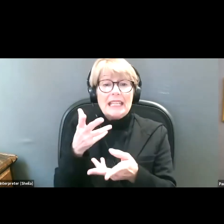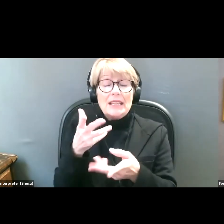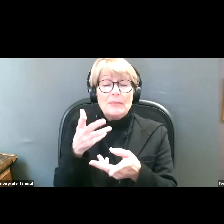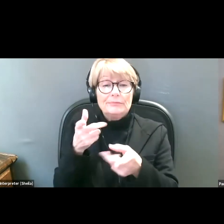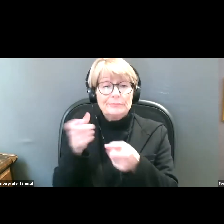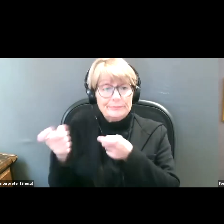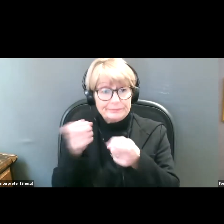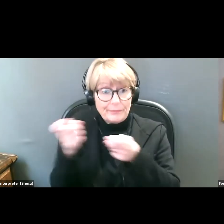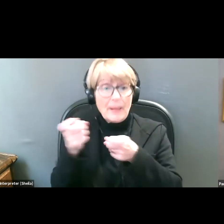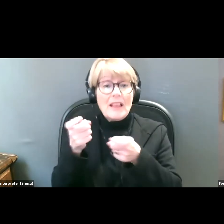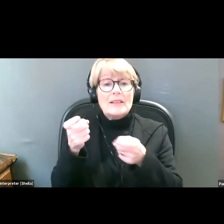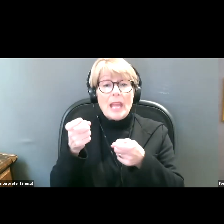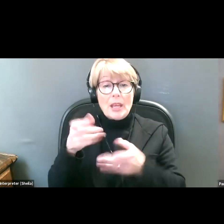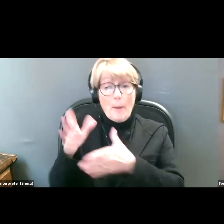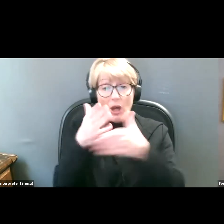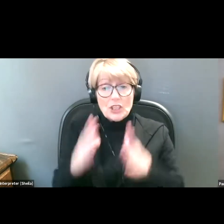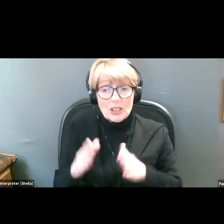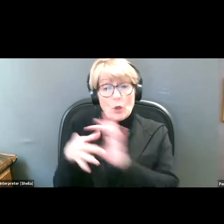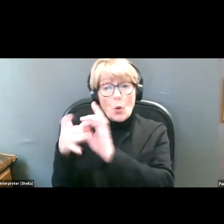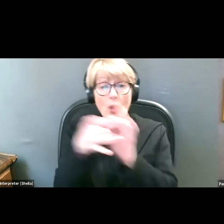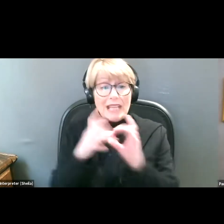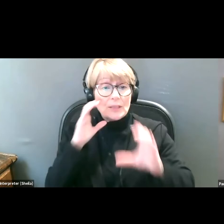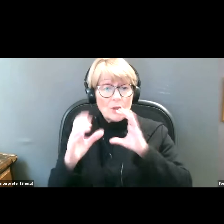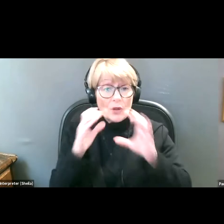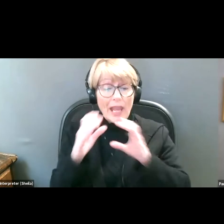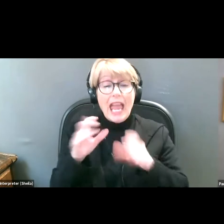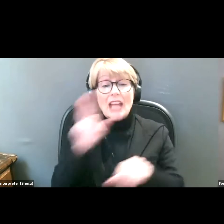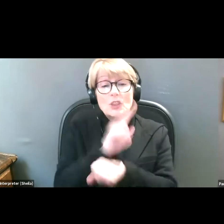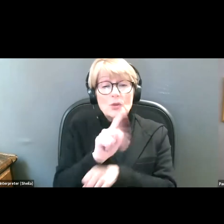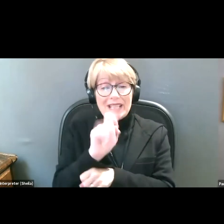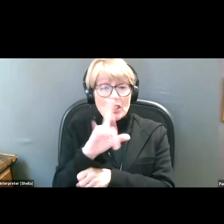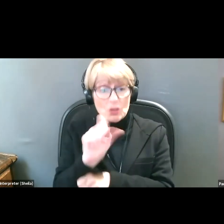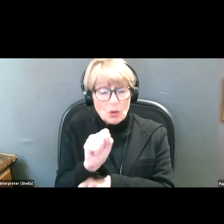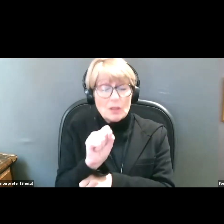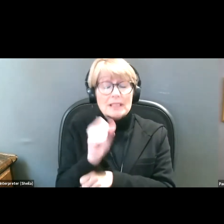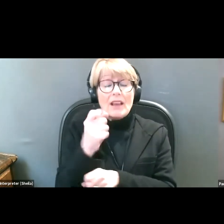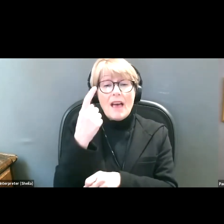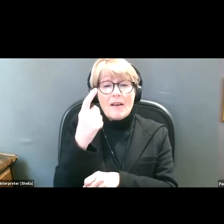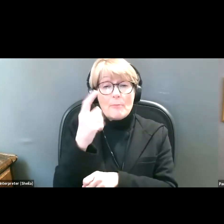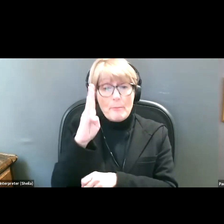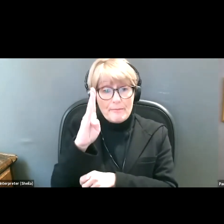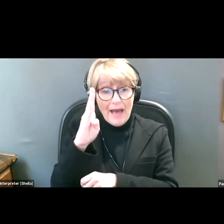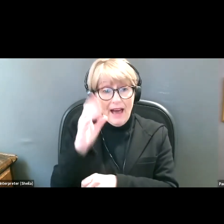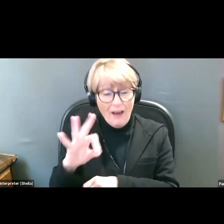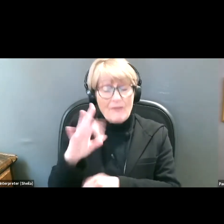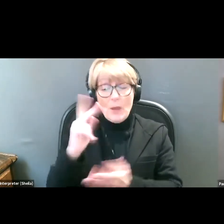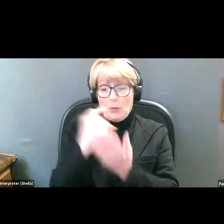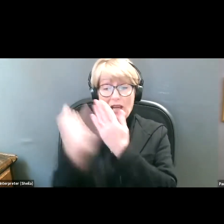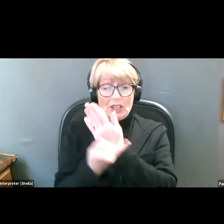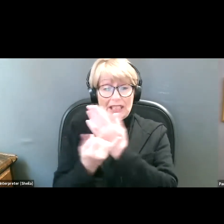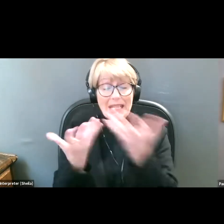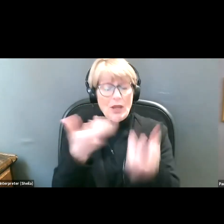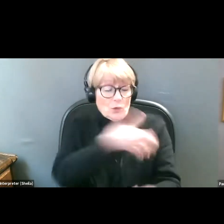coordinating communications, and spreading the tools generated by the project. His goal is to empower communities